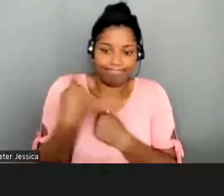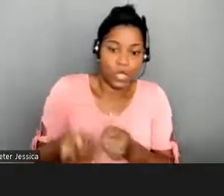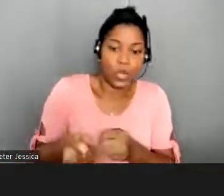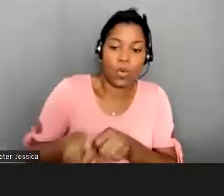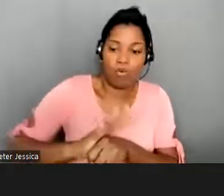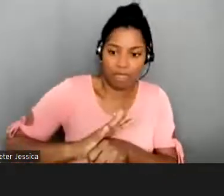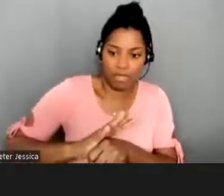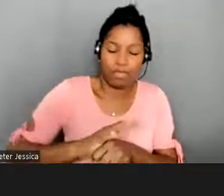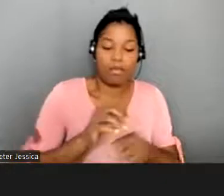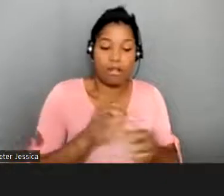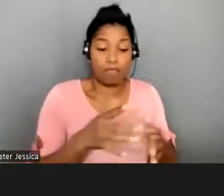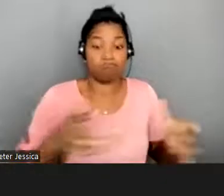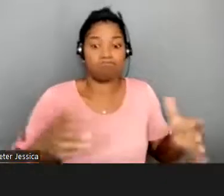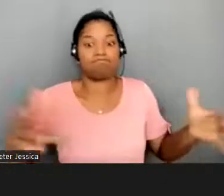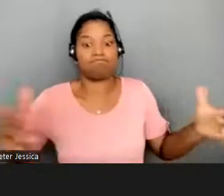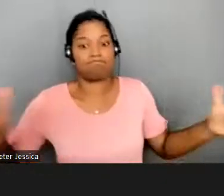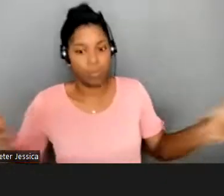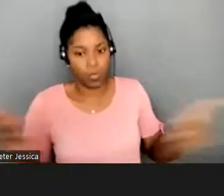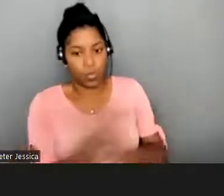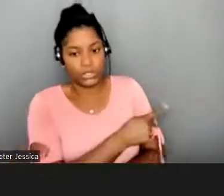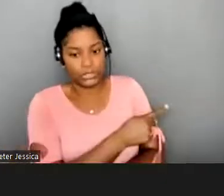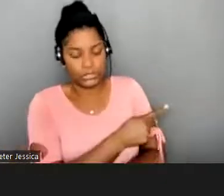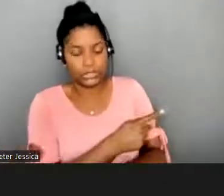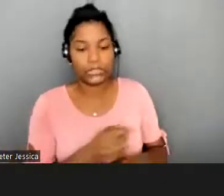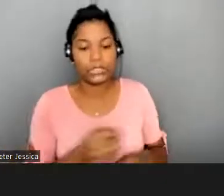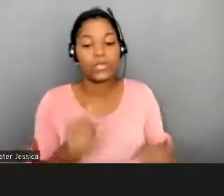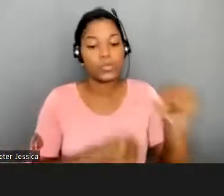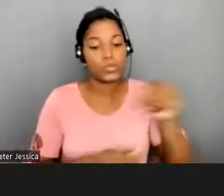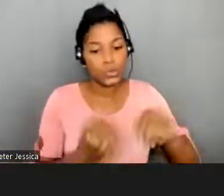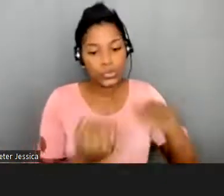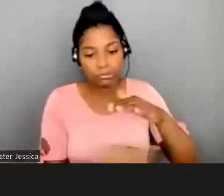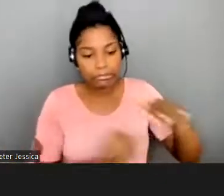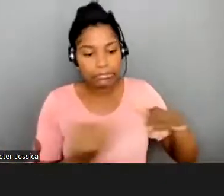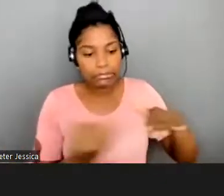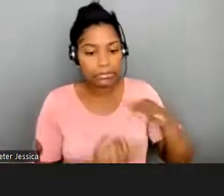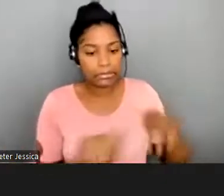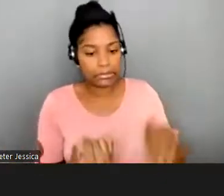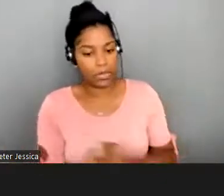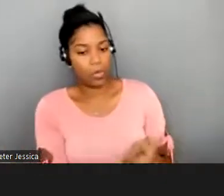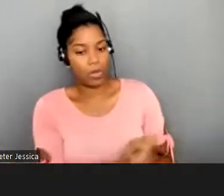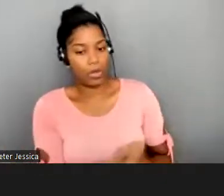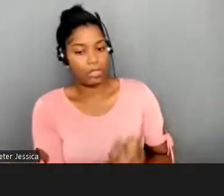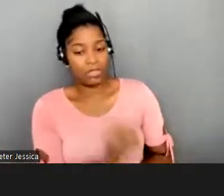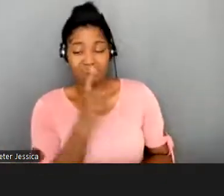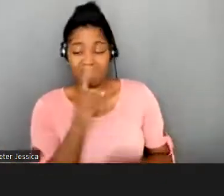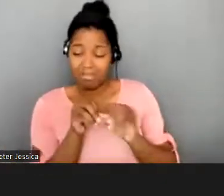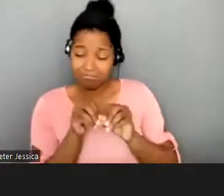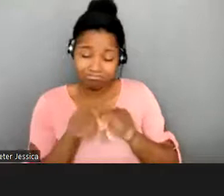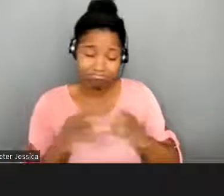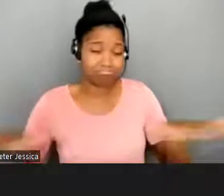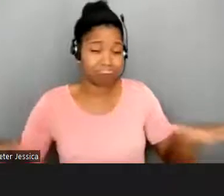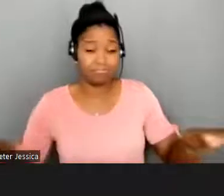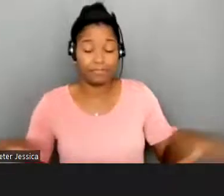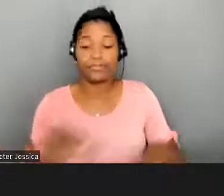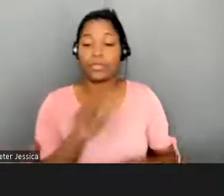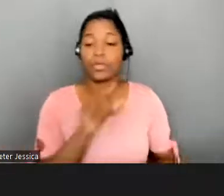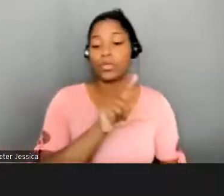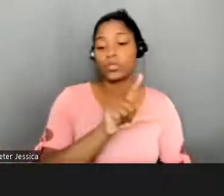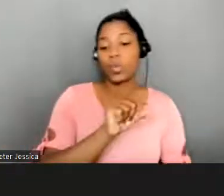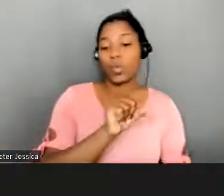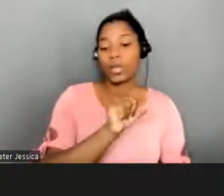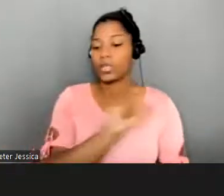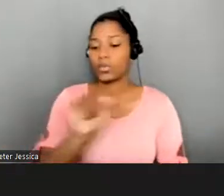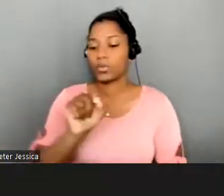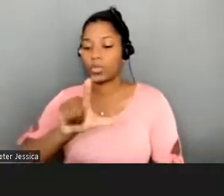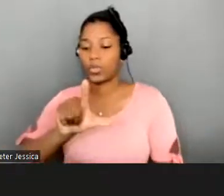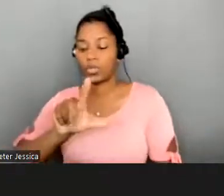pandemic. Social isolation and loneliness among older people are widespread. For instance, 20 to 34% of older people